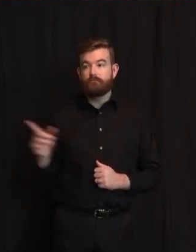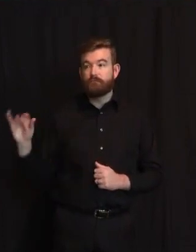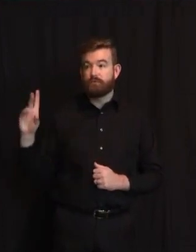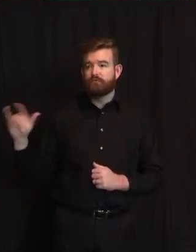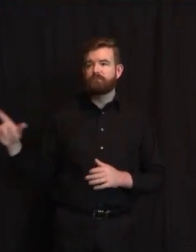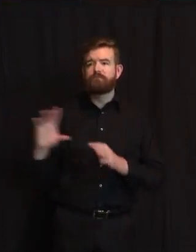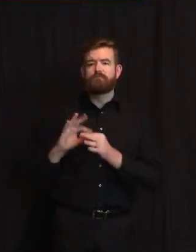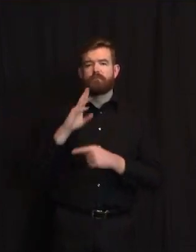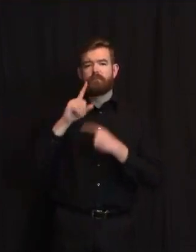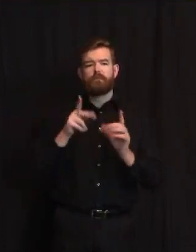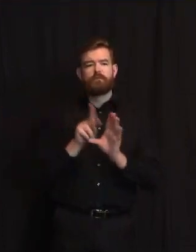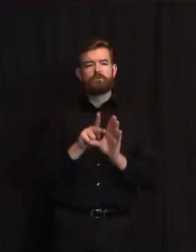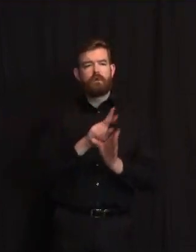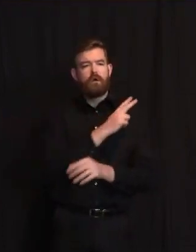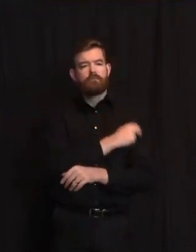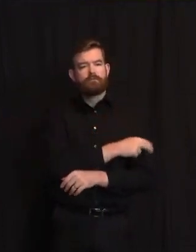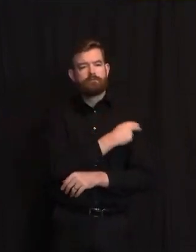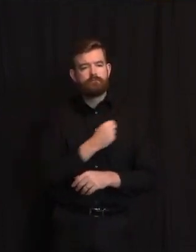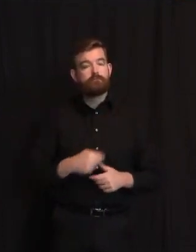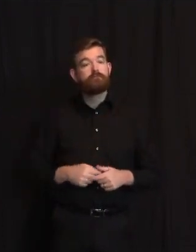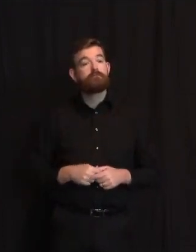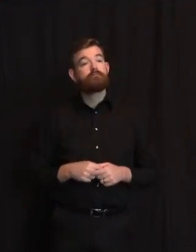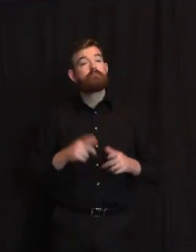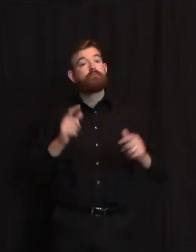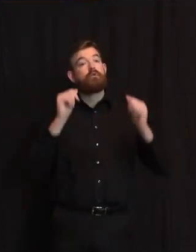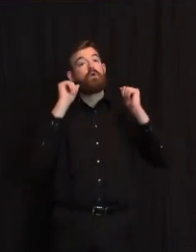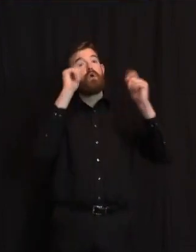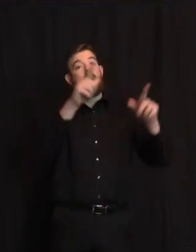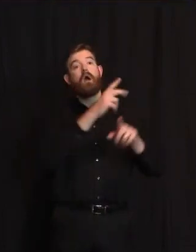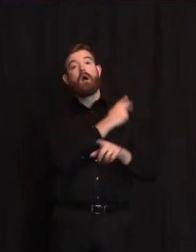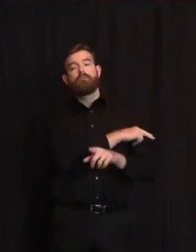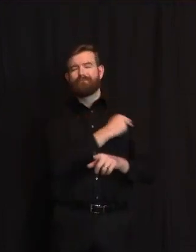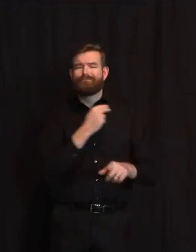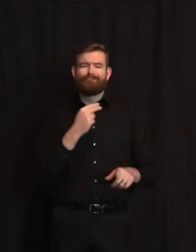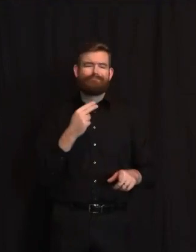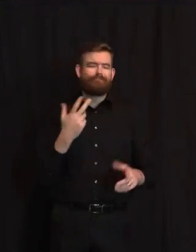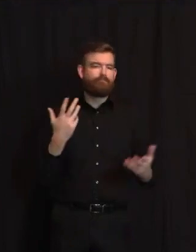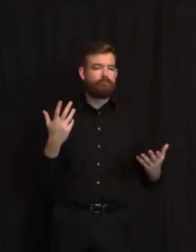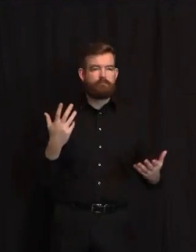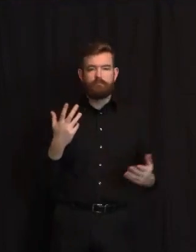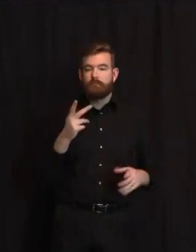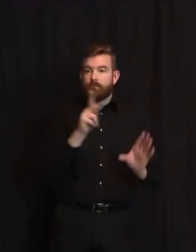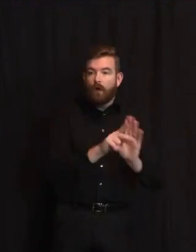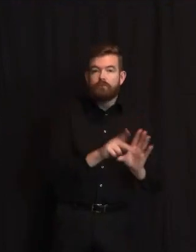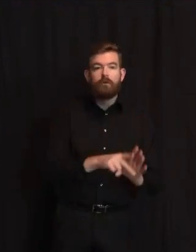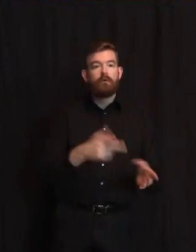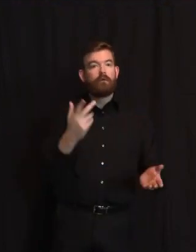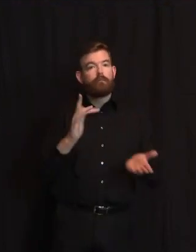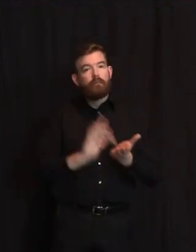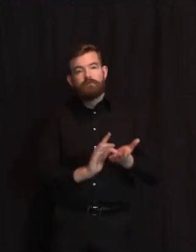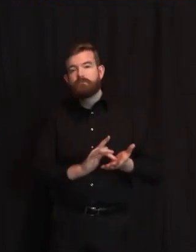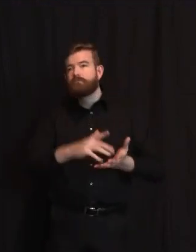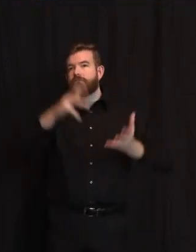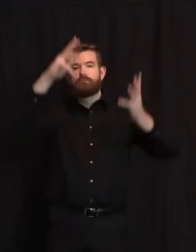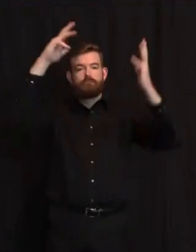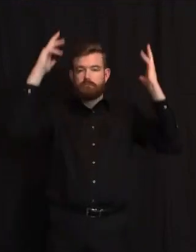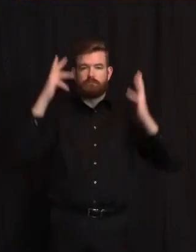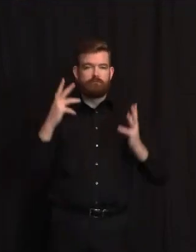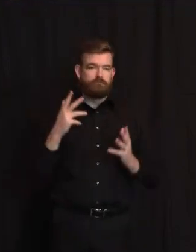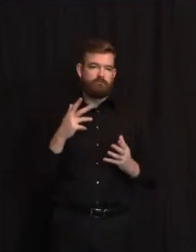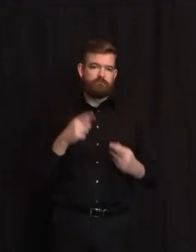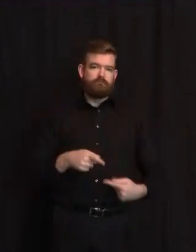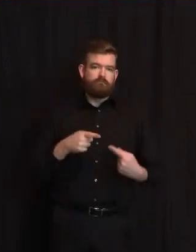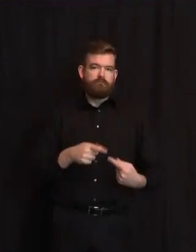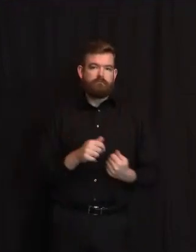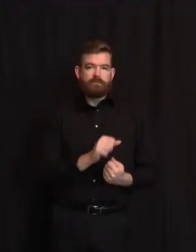As with all of our hospitals, we're concerned about the staffing, the manpower, specifically at Trenton Psych is something we're keeping, I should say that